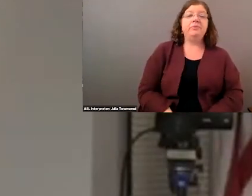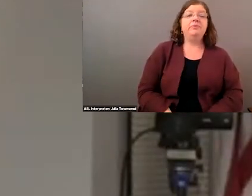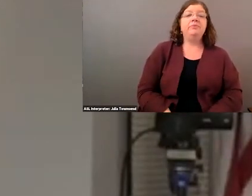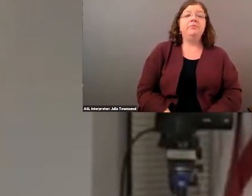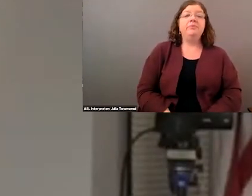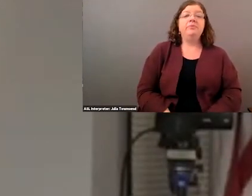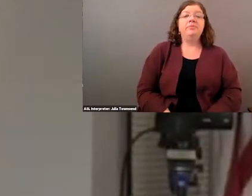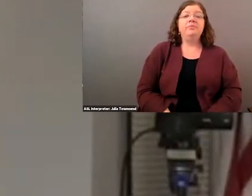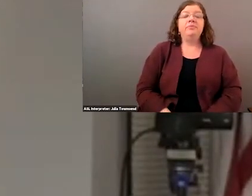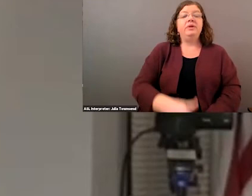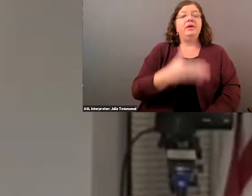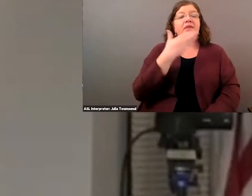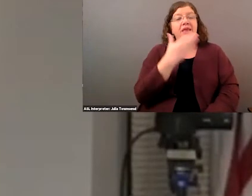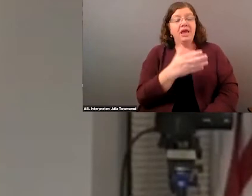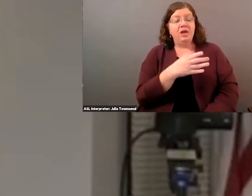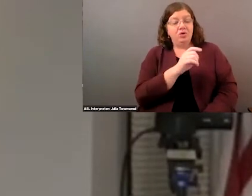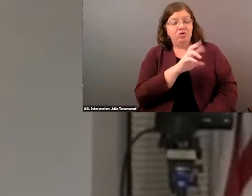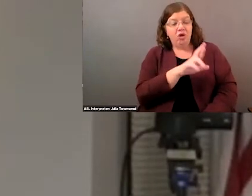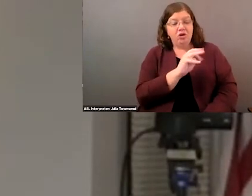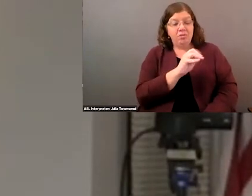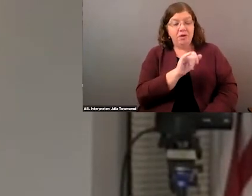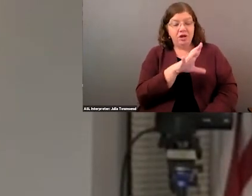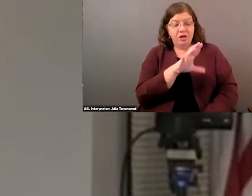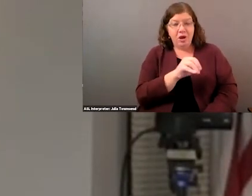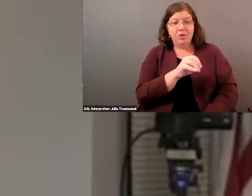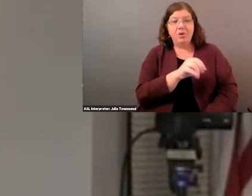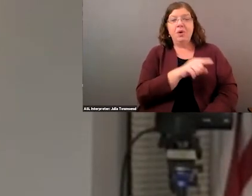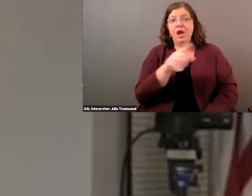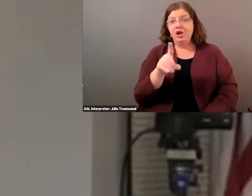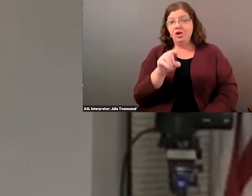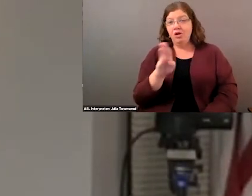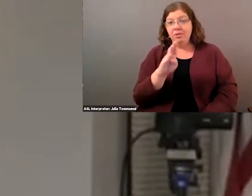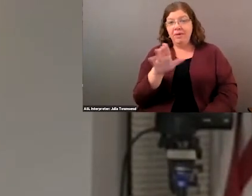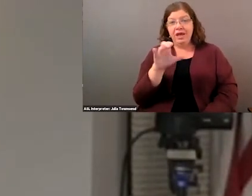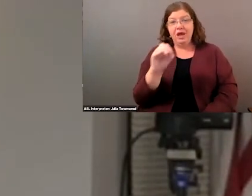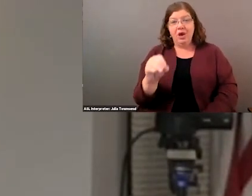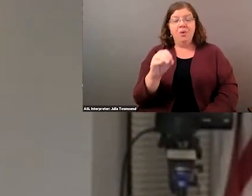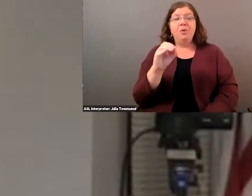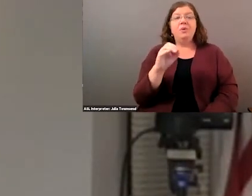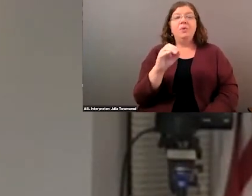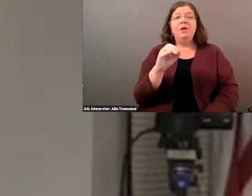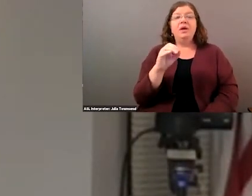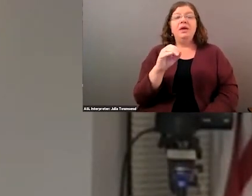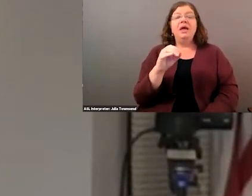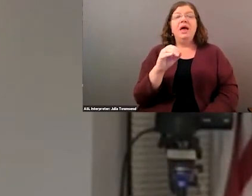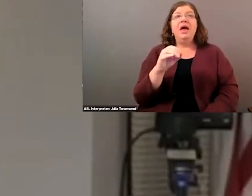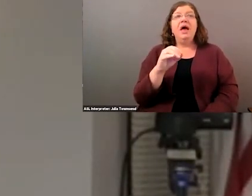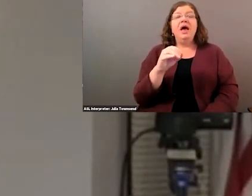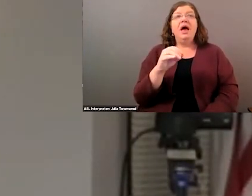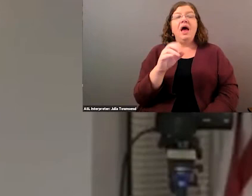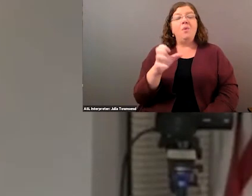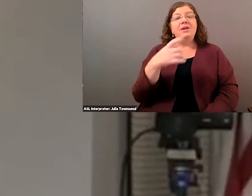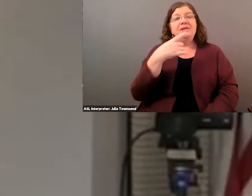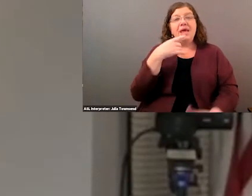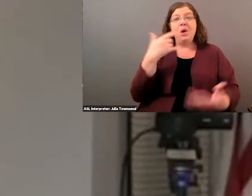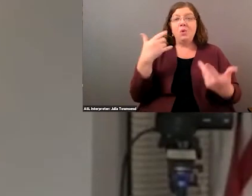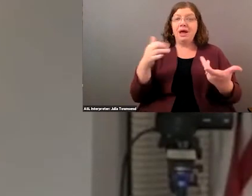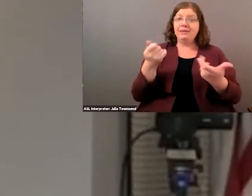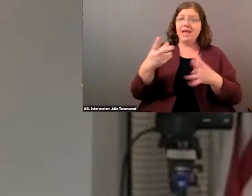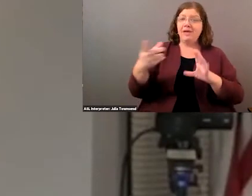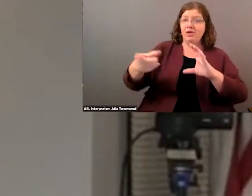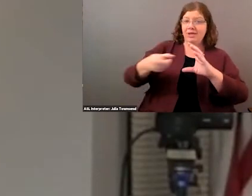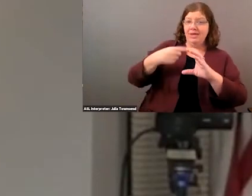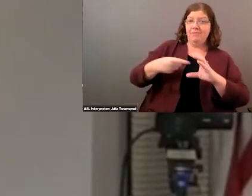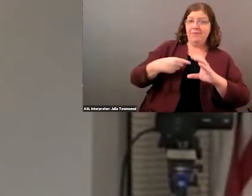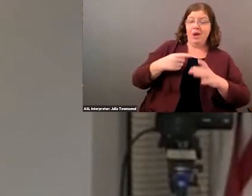you're going to be further down the line, but I want to say, I know we've gotten several emails with regards to these items that are here, and I appreciate the emails and the